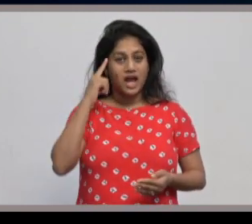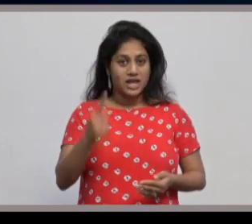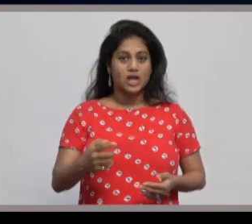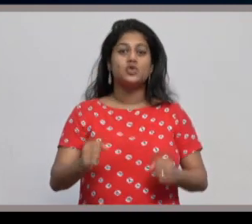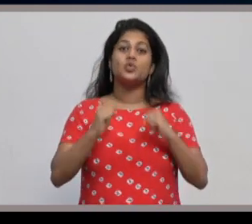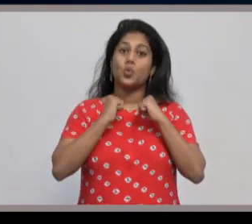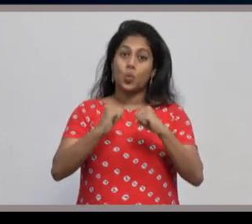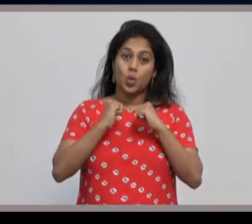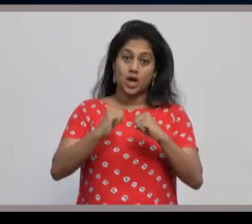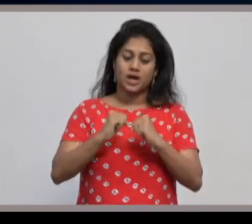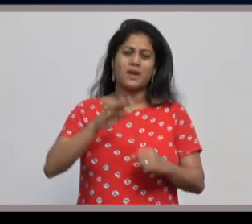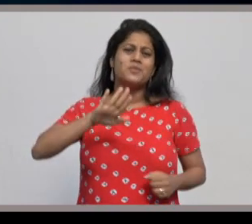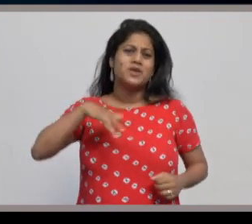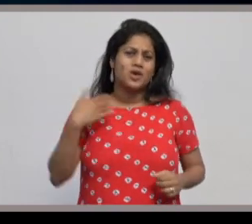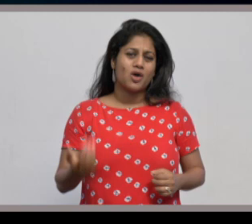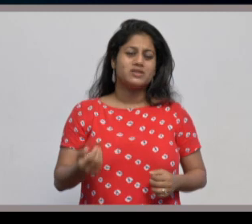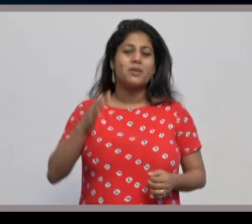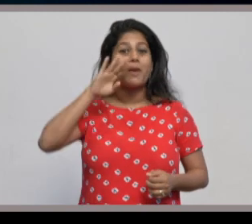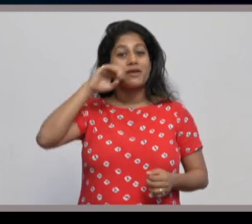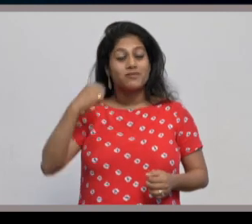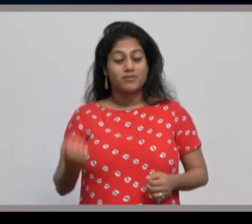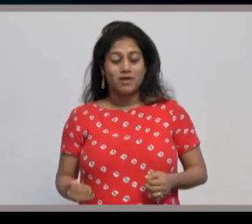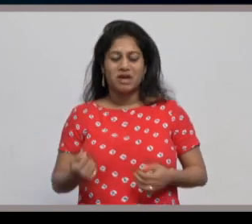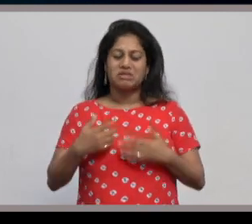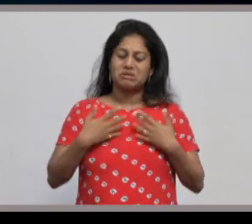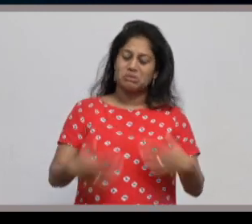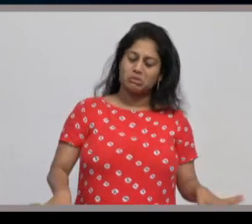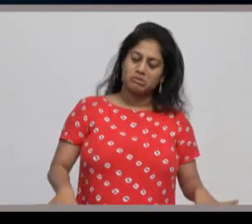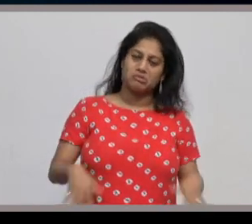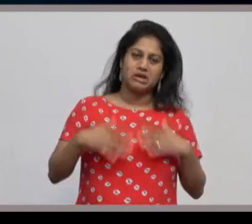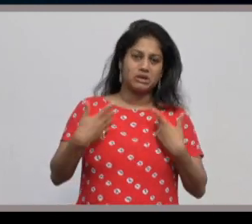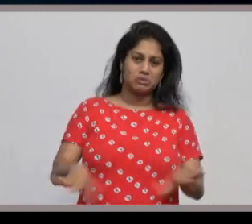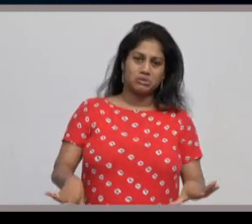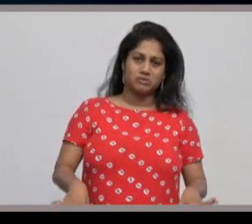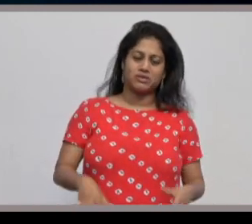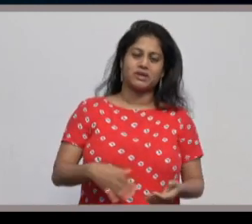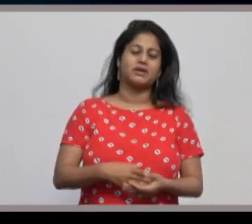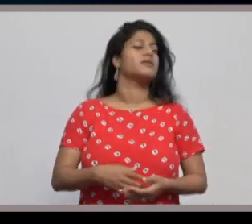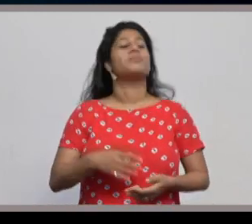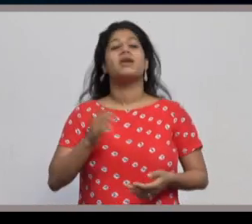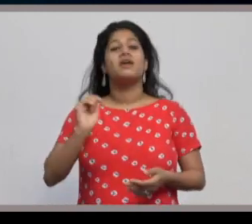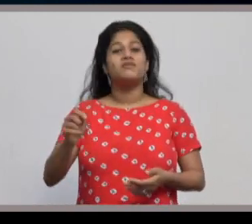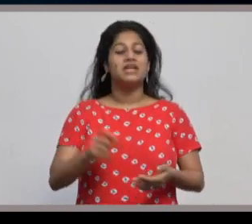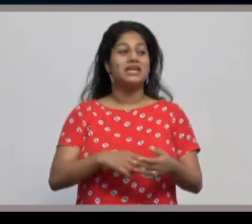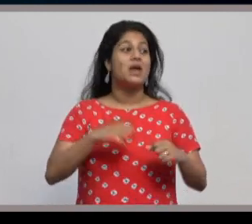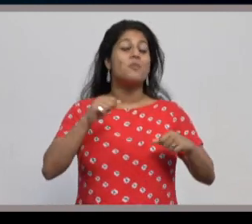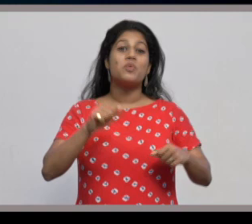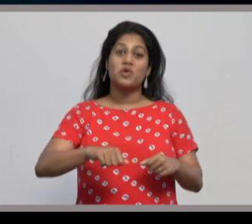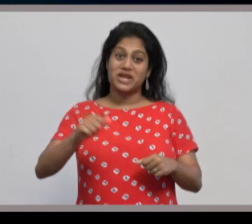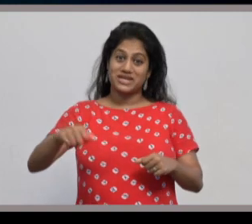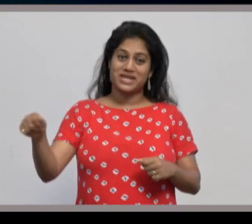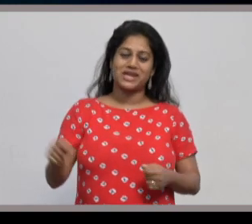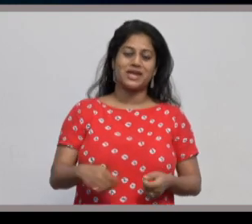been undertaken by my dad. I still do not know how I really learned composing and printing, but I